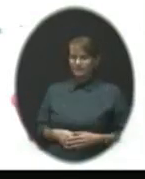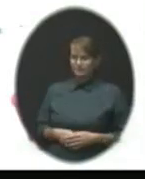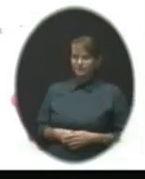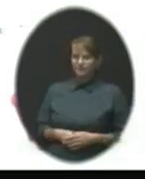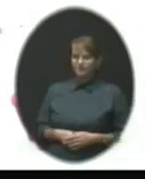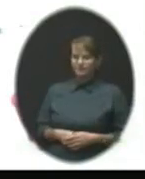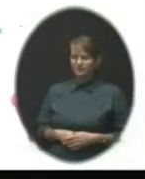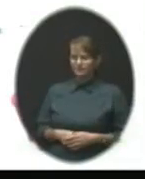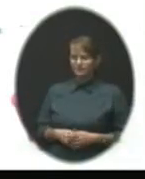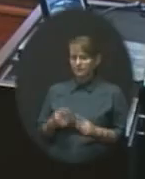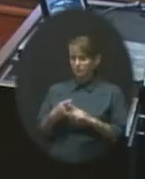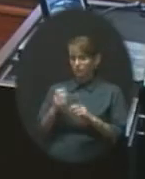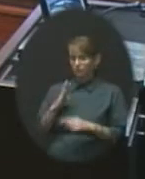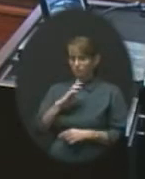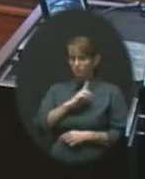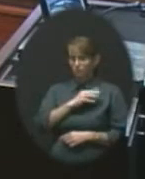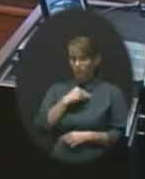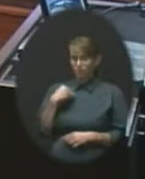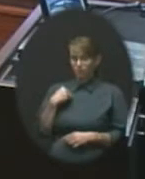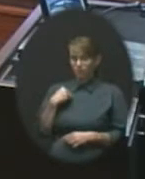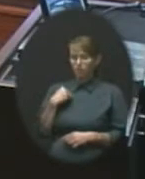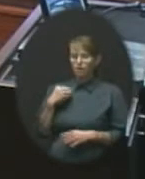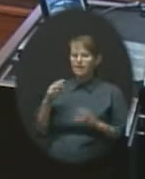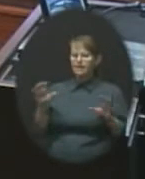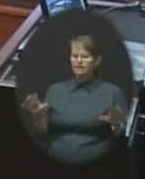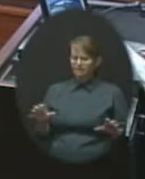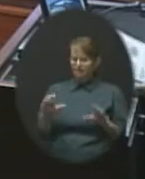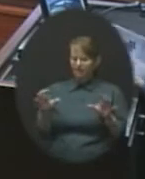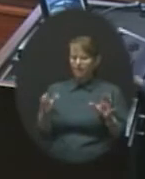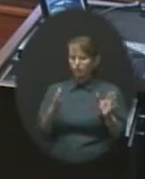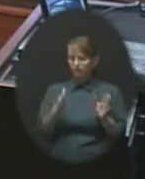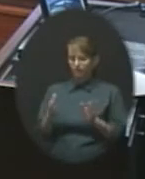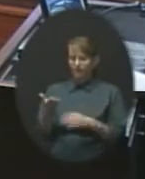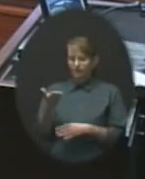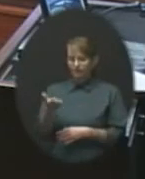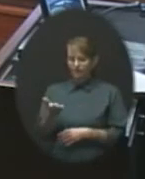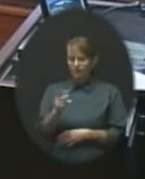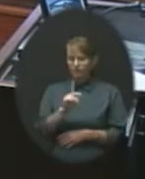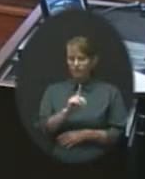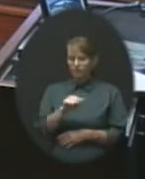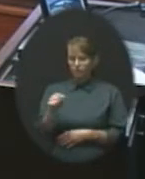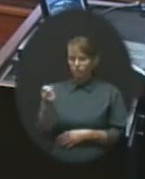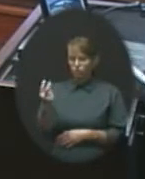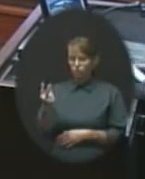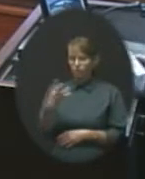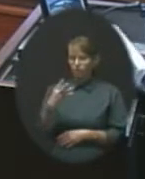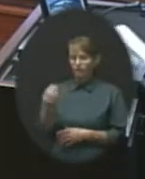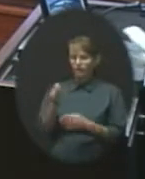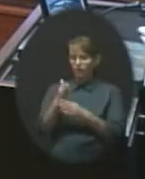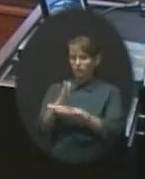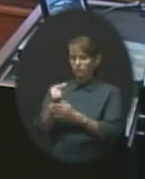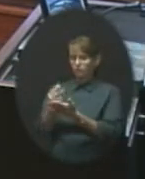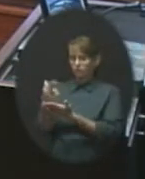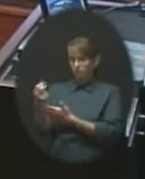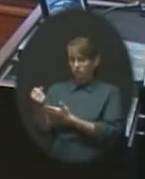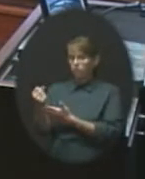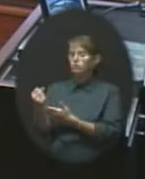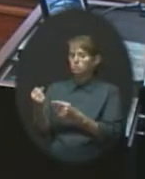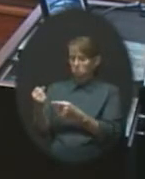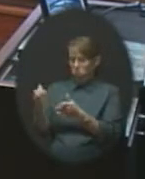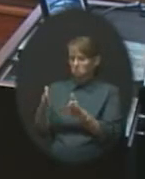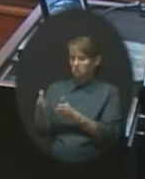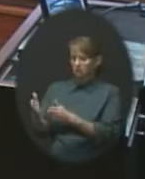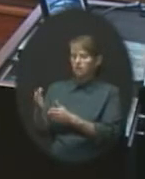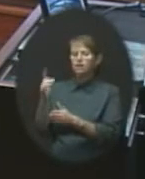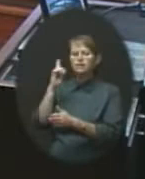Board members? On the action plans there, the K through 12 and post-secondary, sounds like a good description of the